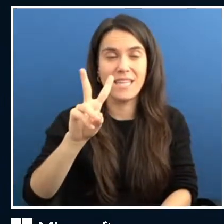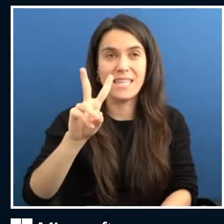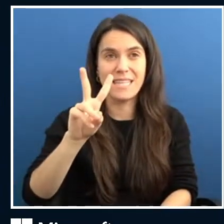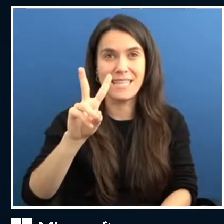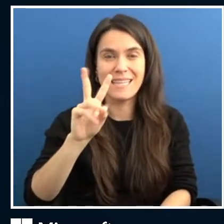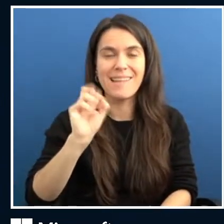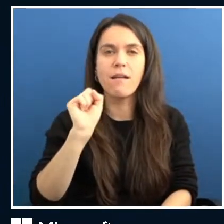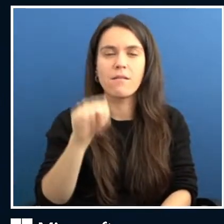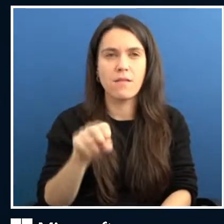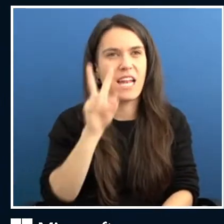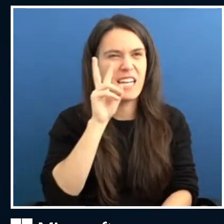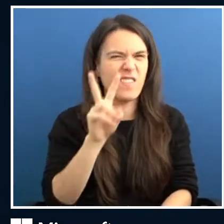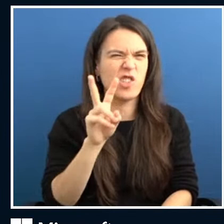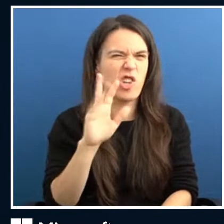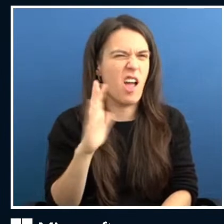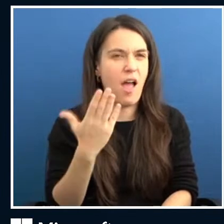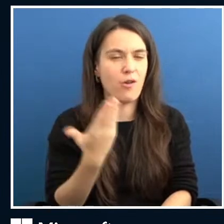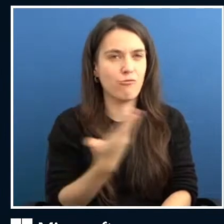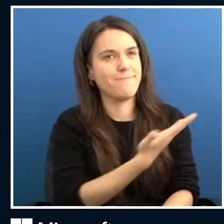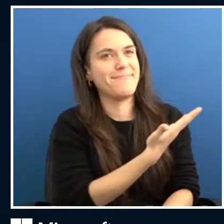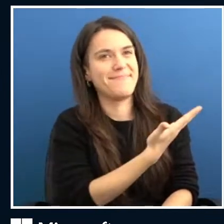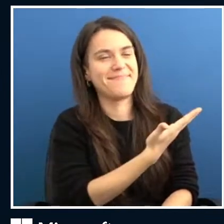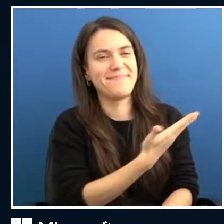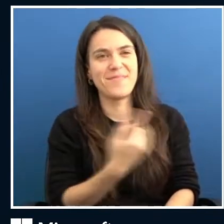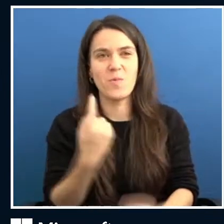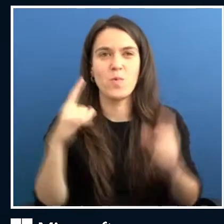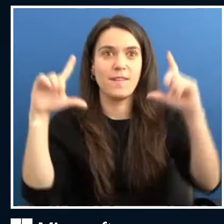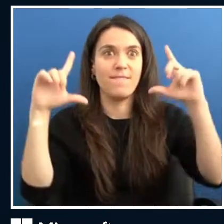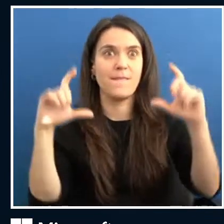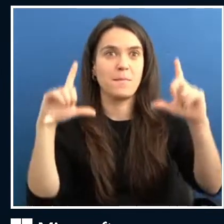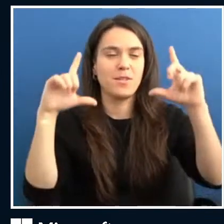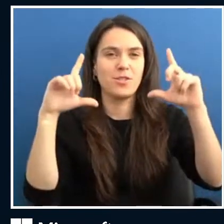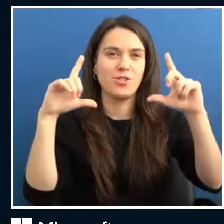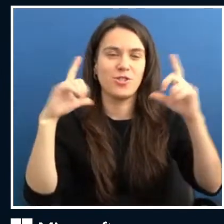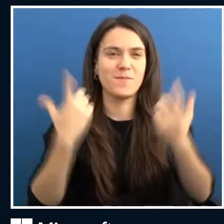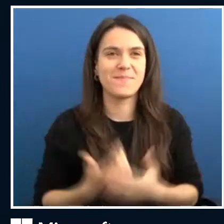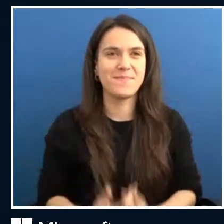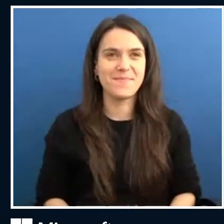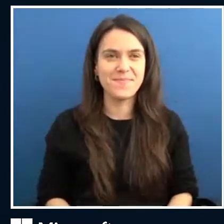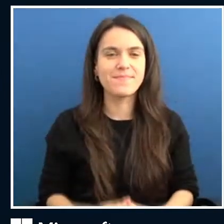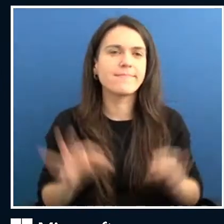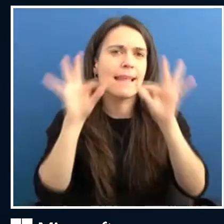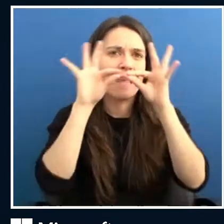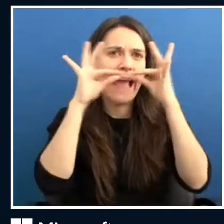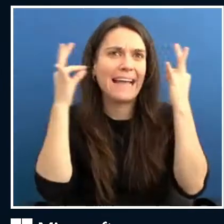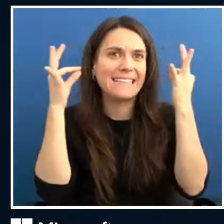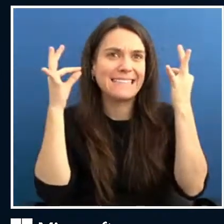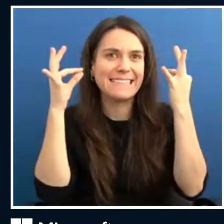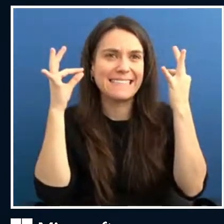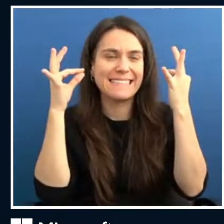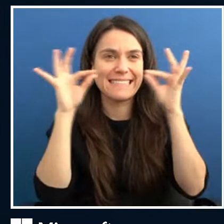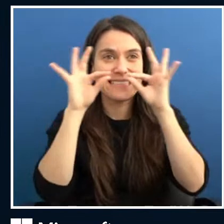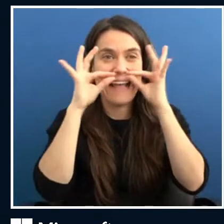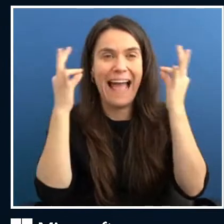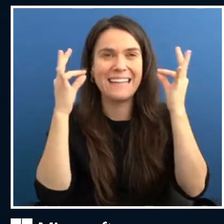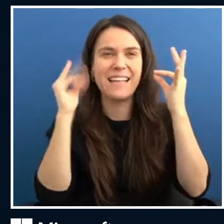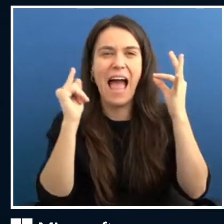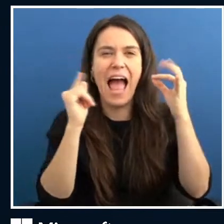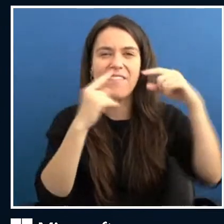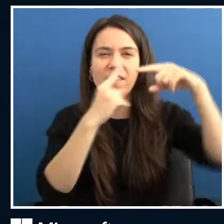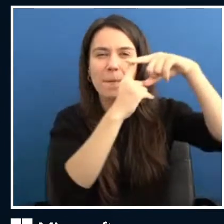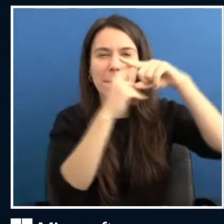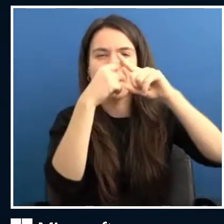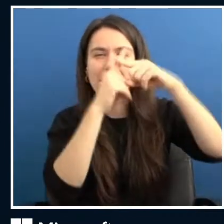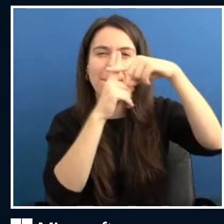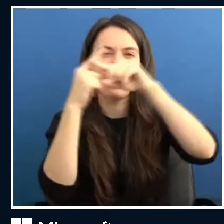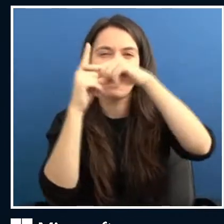let's take an image. Let's assume we have an image of a cat and it is divided into pixels. So